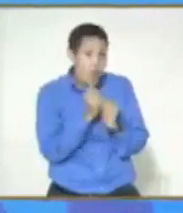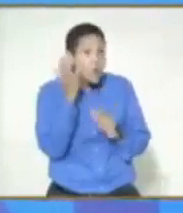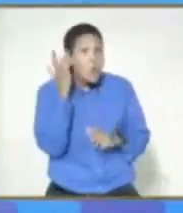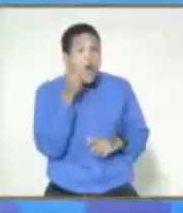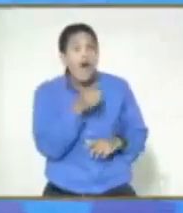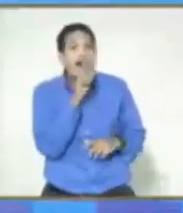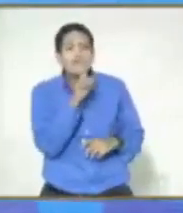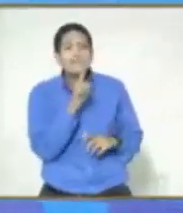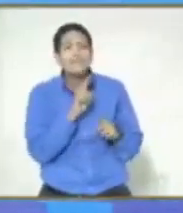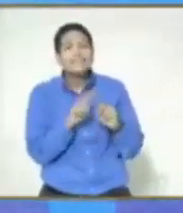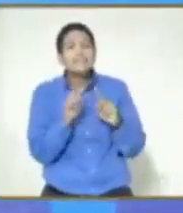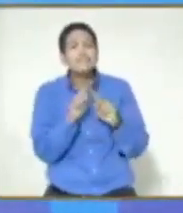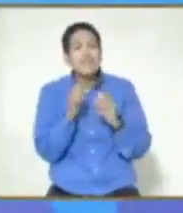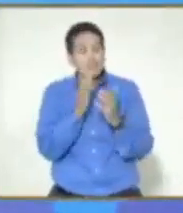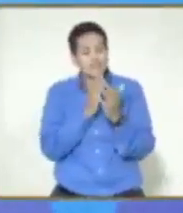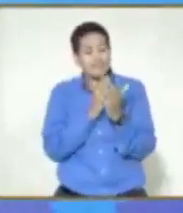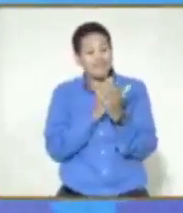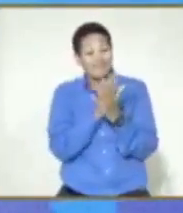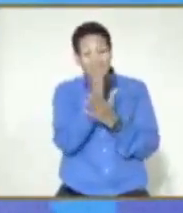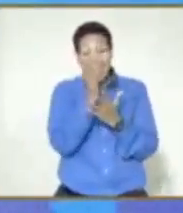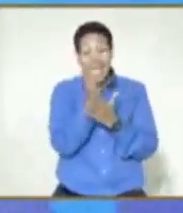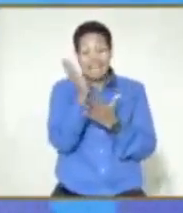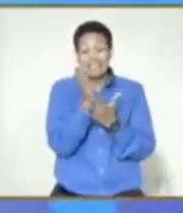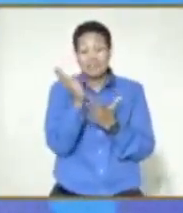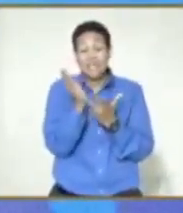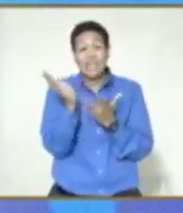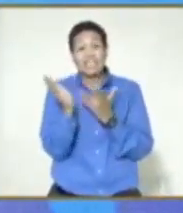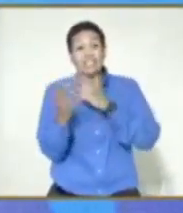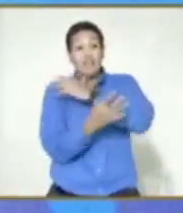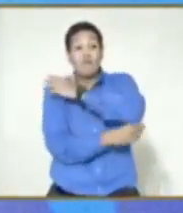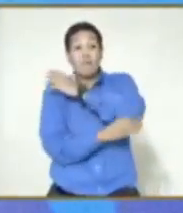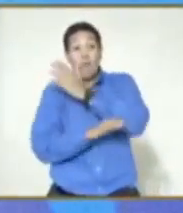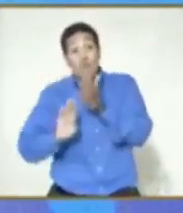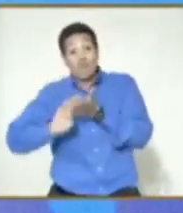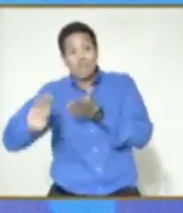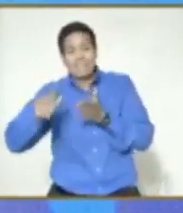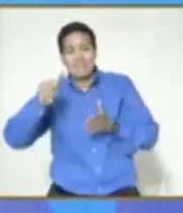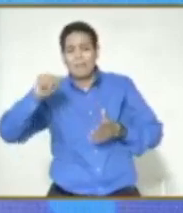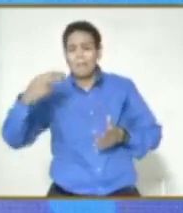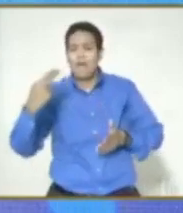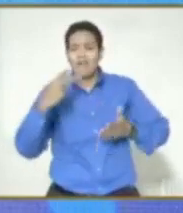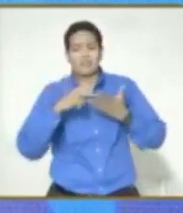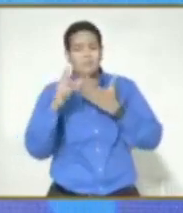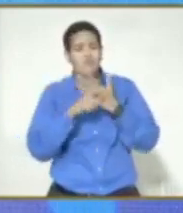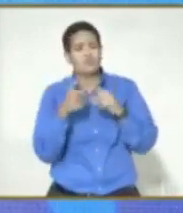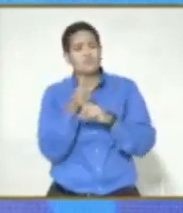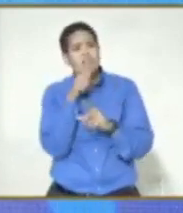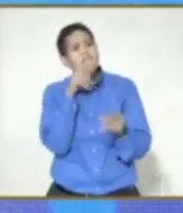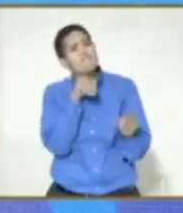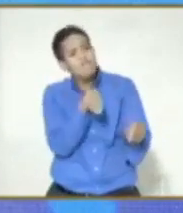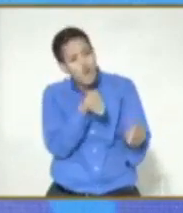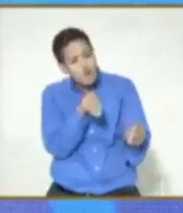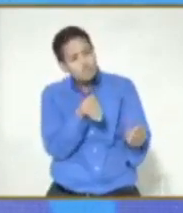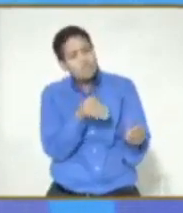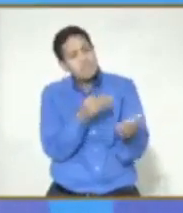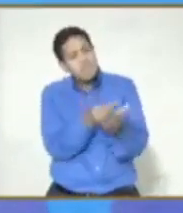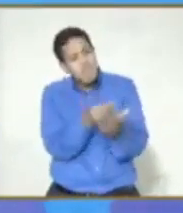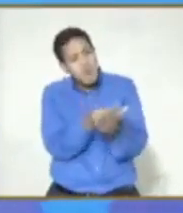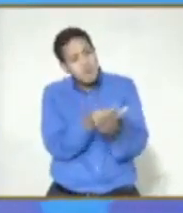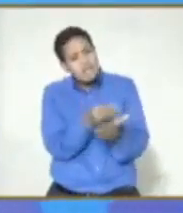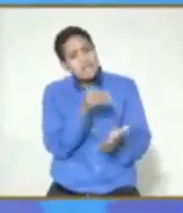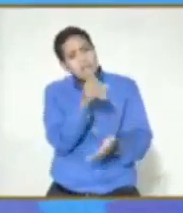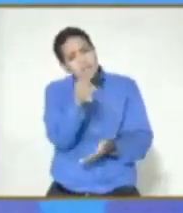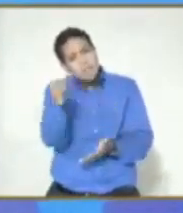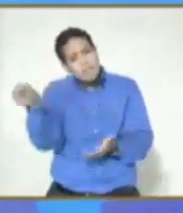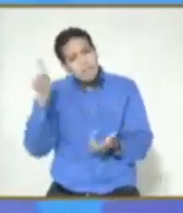are aspects of the Poor Relief Path program that is funded and operated by